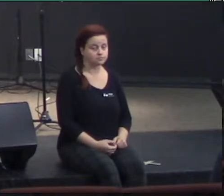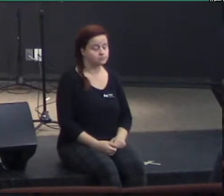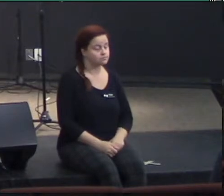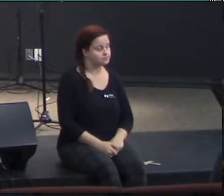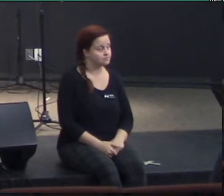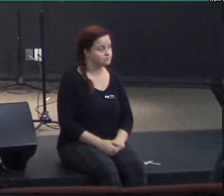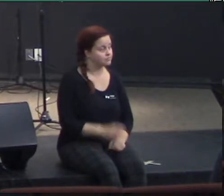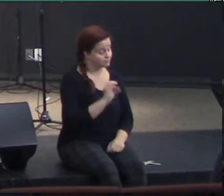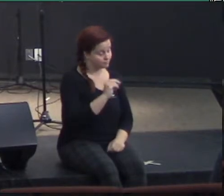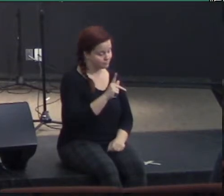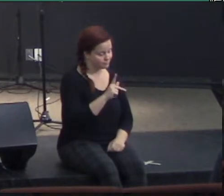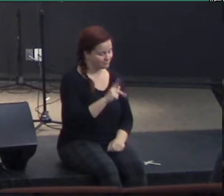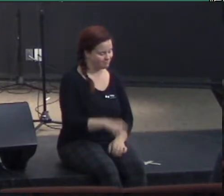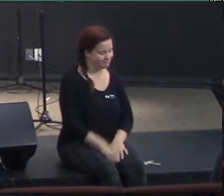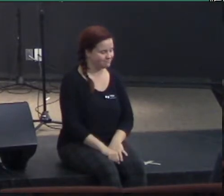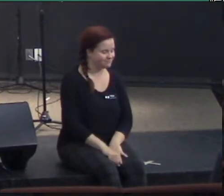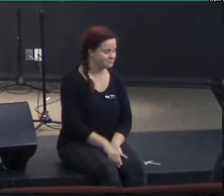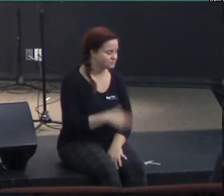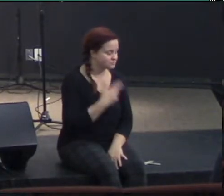Okay.